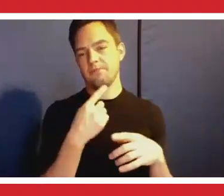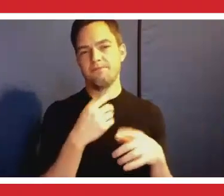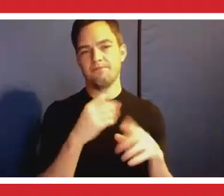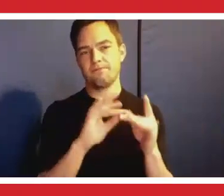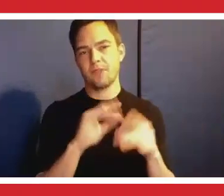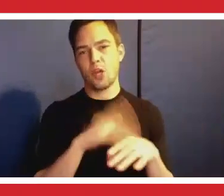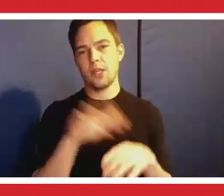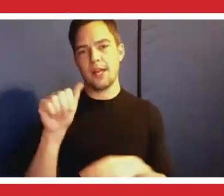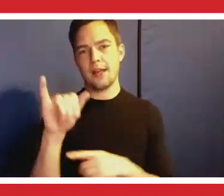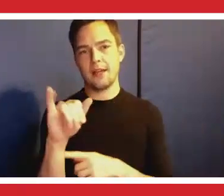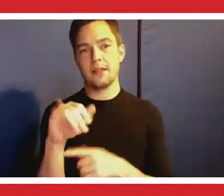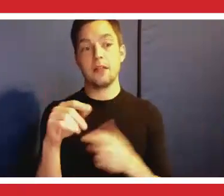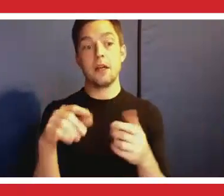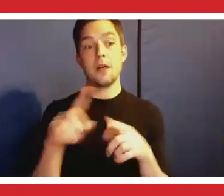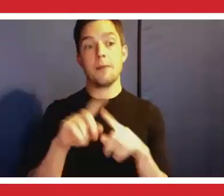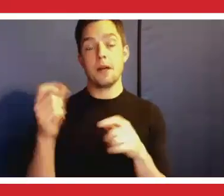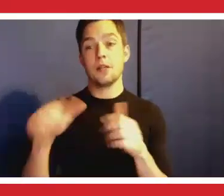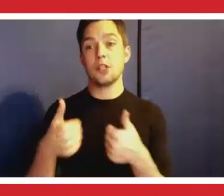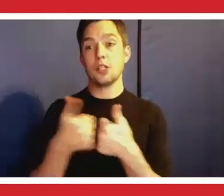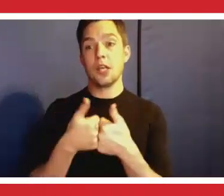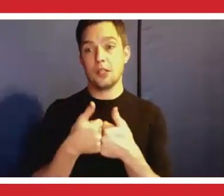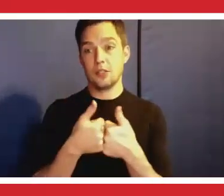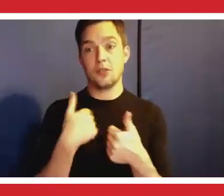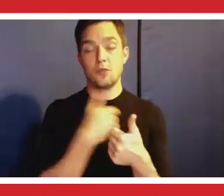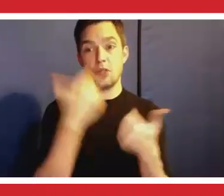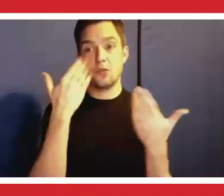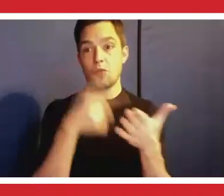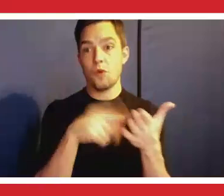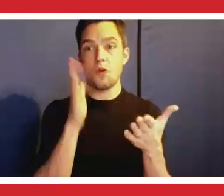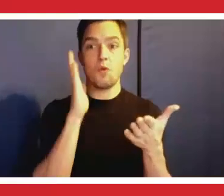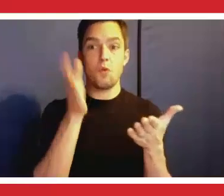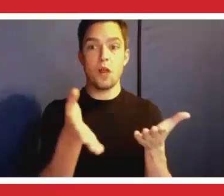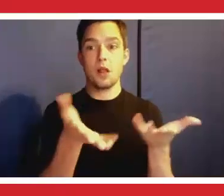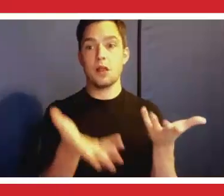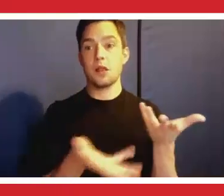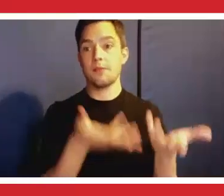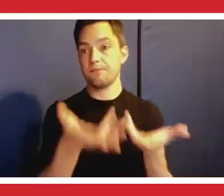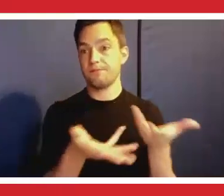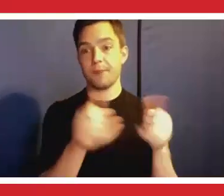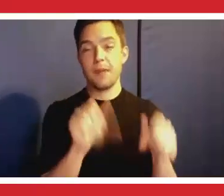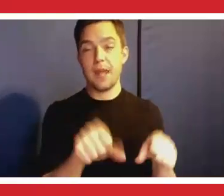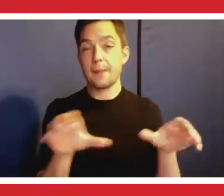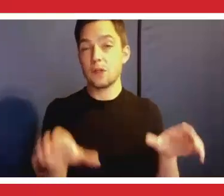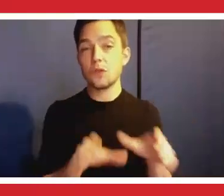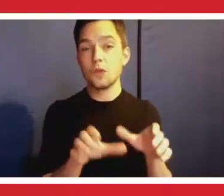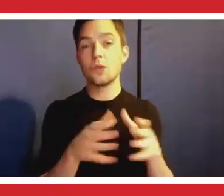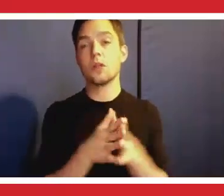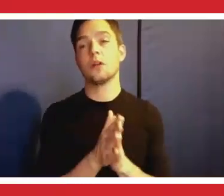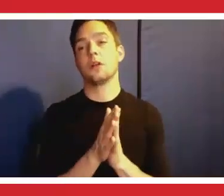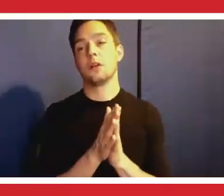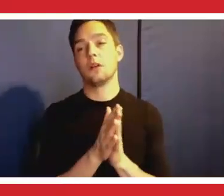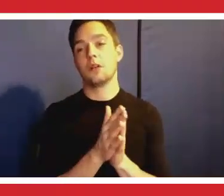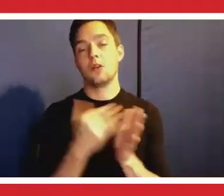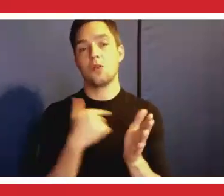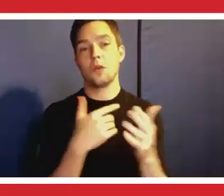one of the challenges about artificial intelligence is that we don't know what it's going to be able to do. We fear much